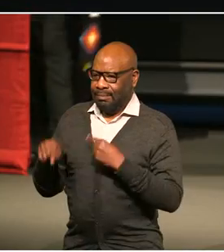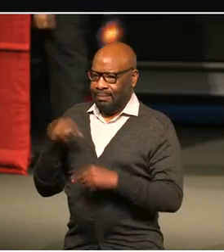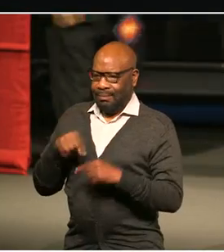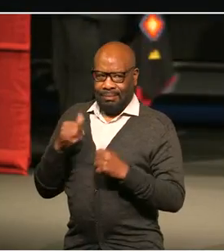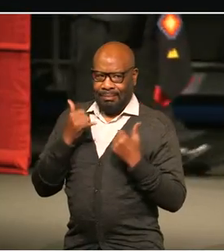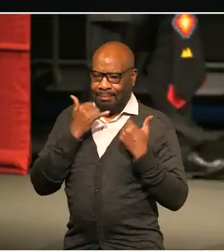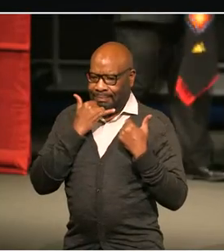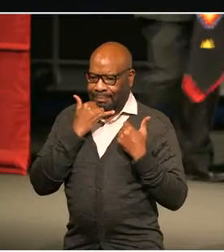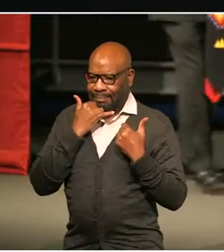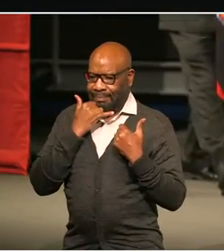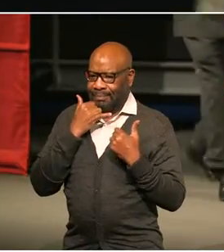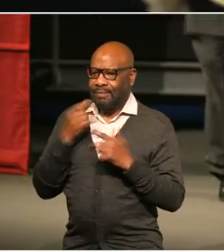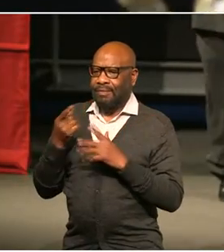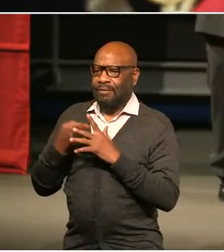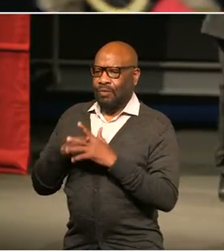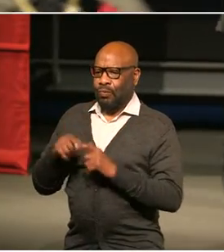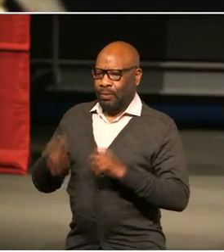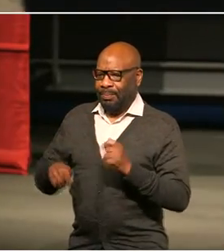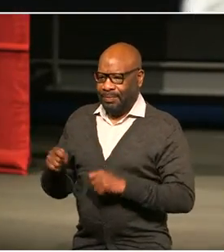Bring the staff.